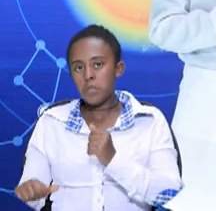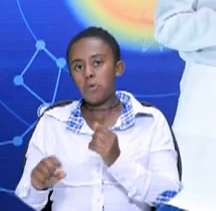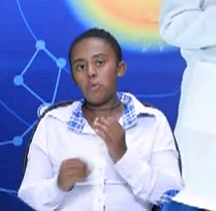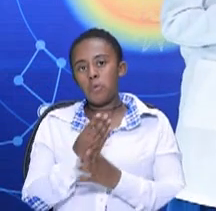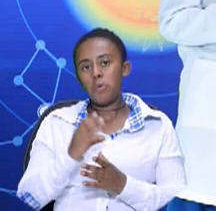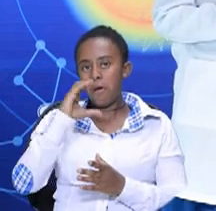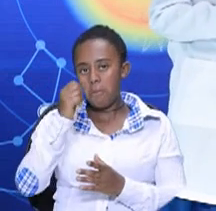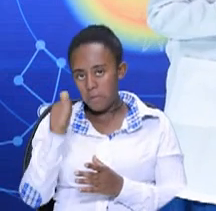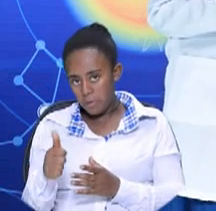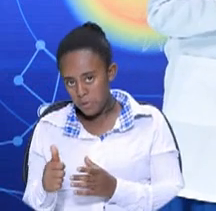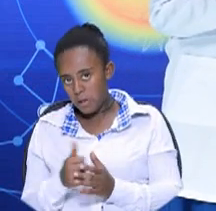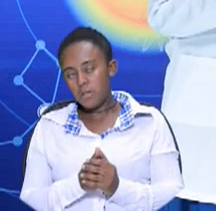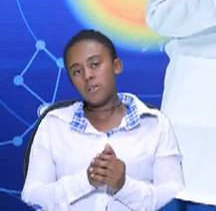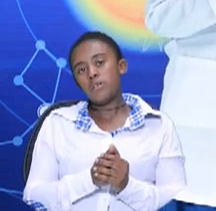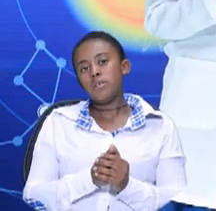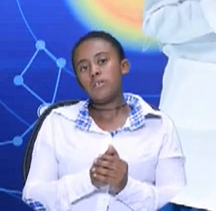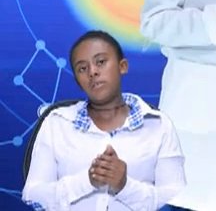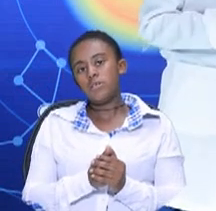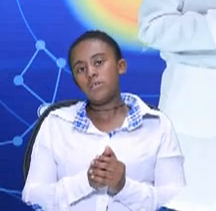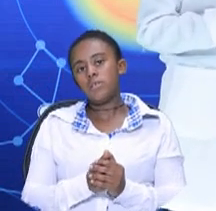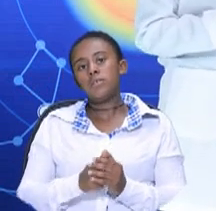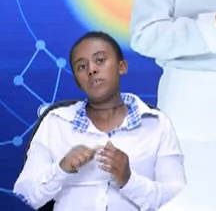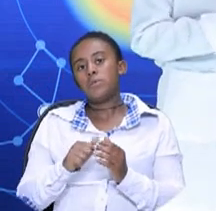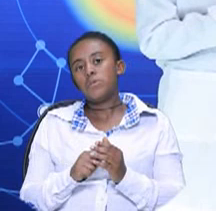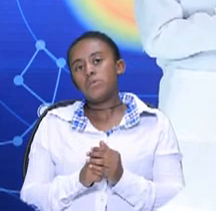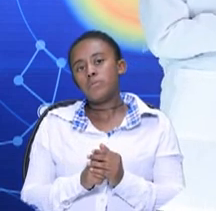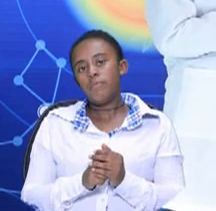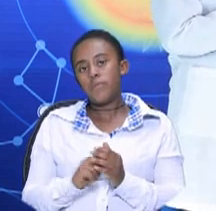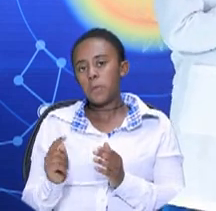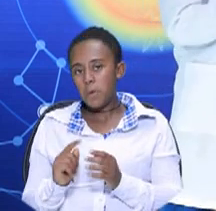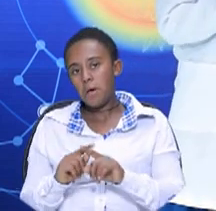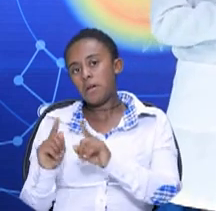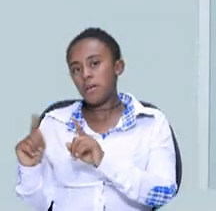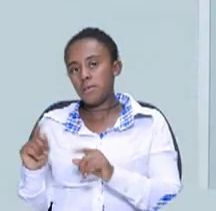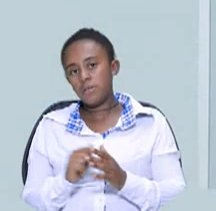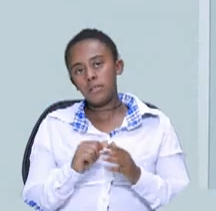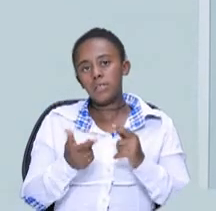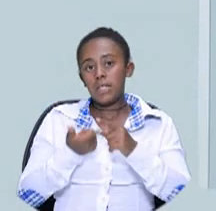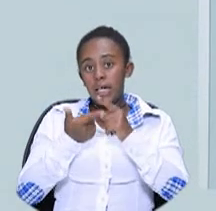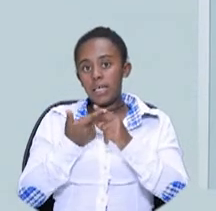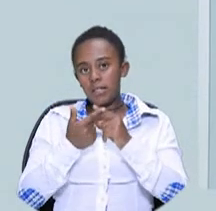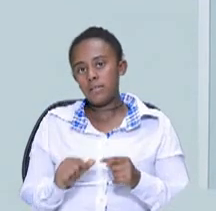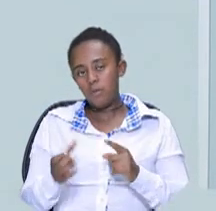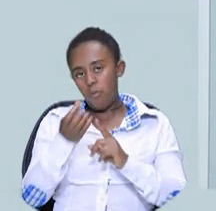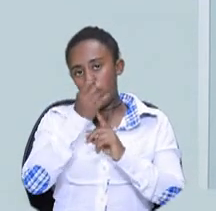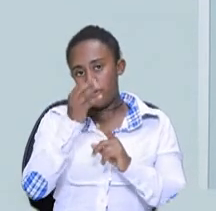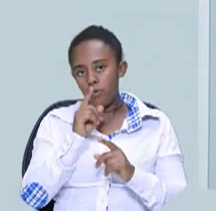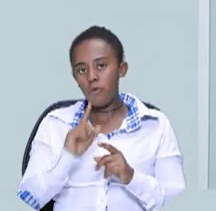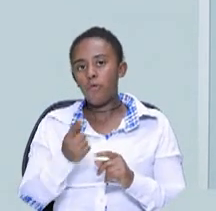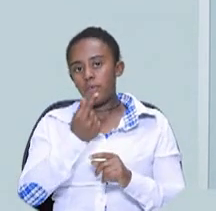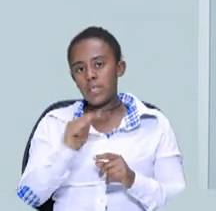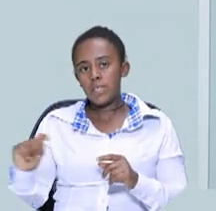like carbon dioxide, like urea in our body. And the second component of